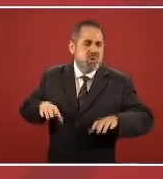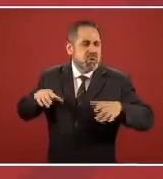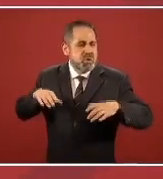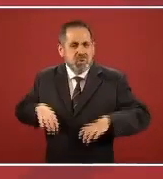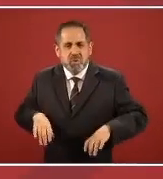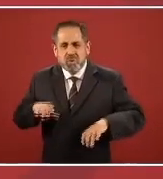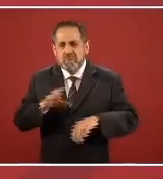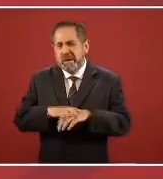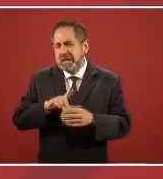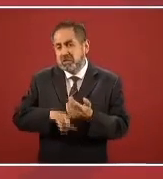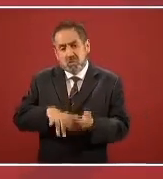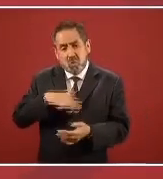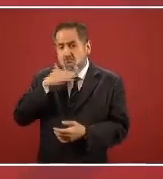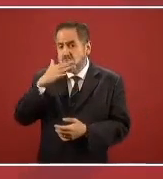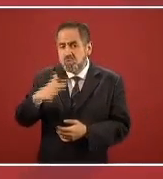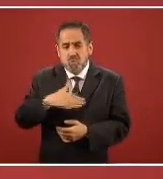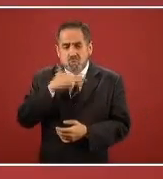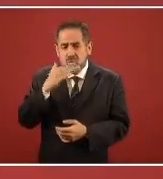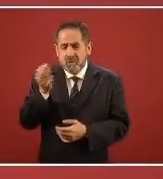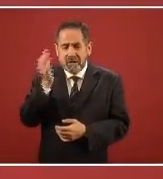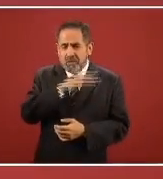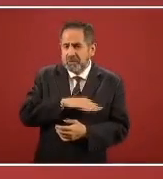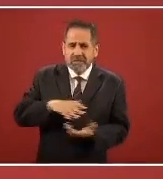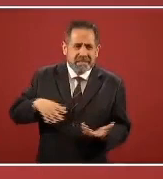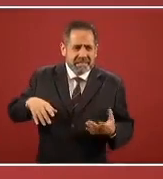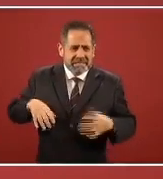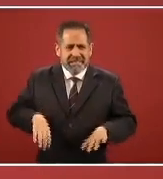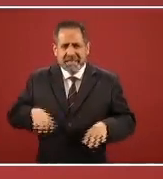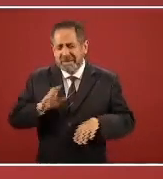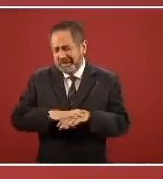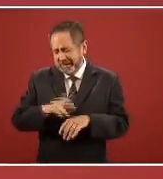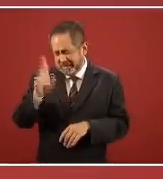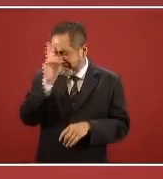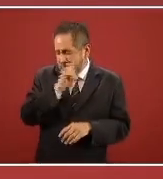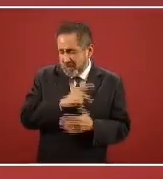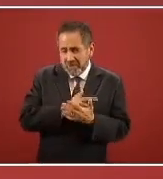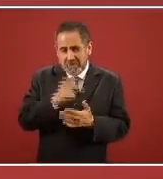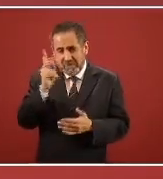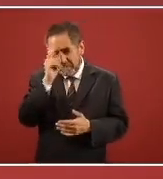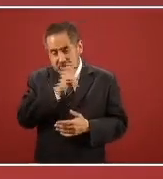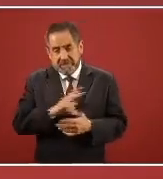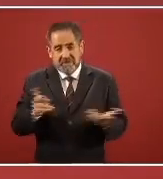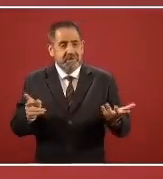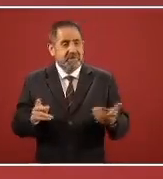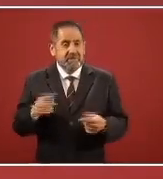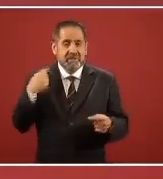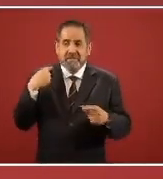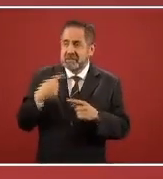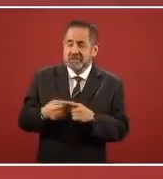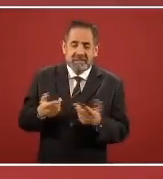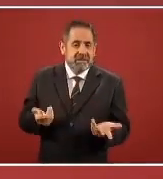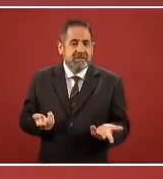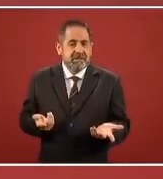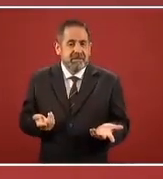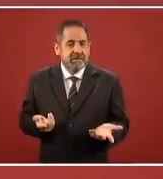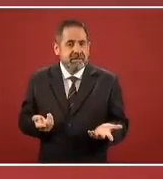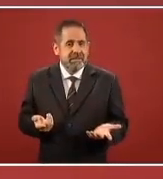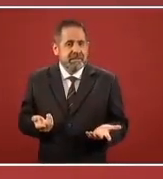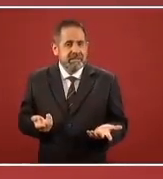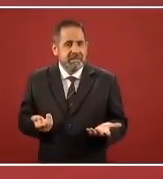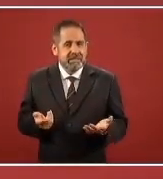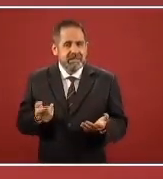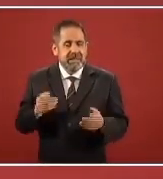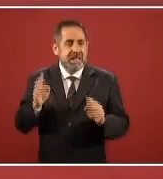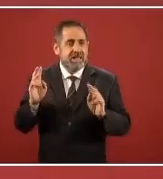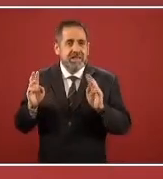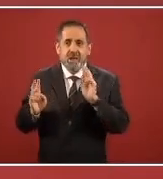actos de corrupción. The acts of corruption. Más grandes que se hayan presentado. That have ever been en los presented últimos tiempos. In the last time. En